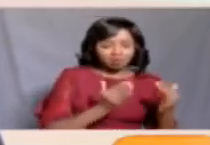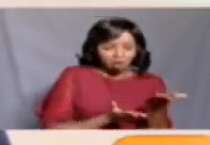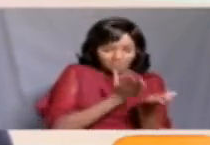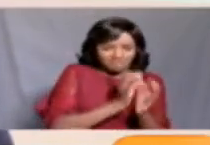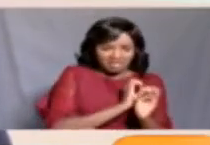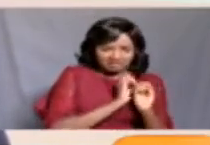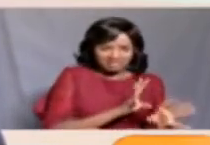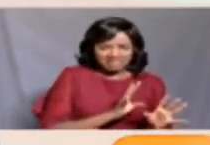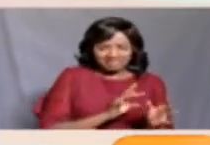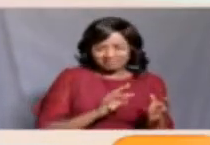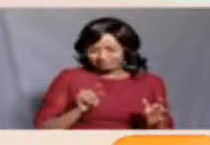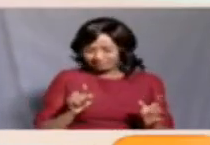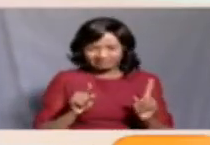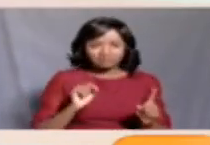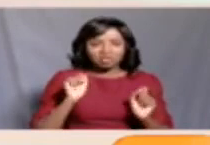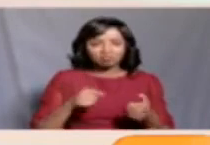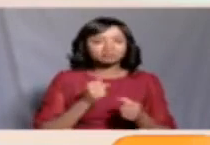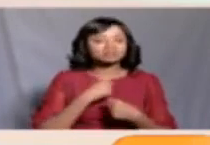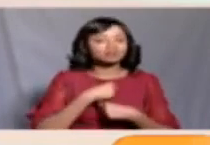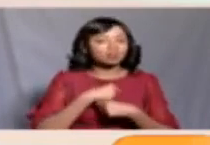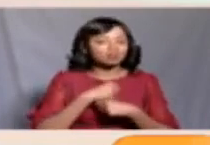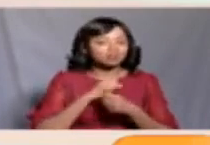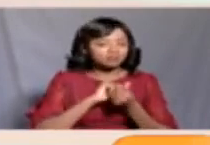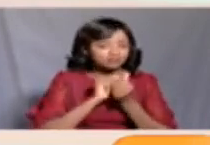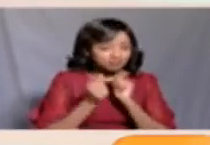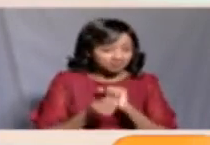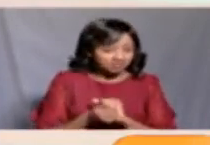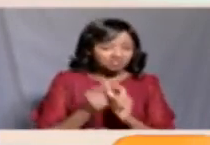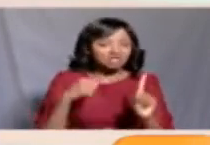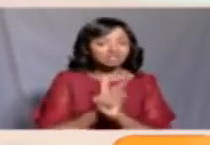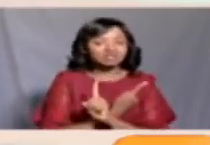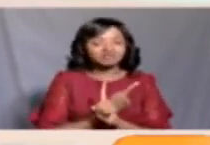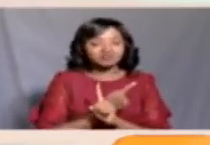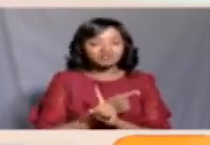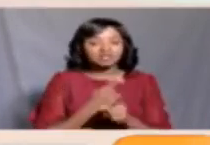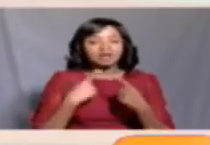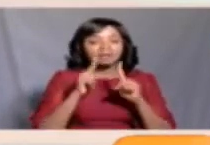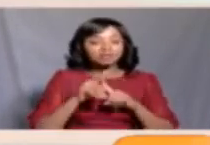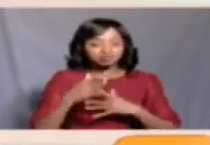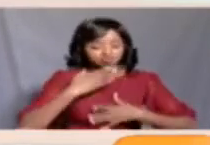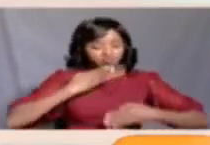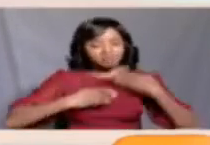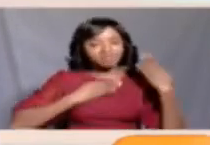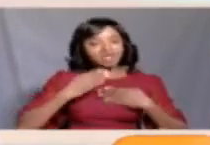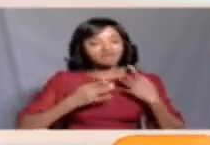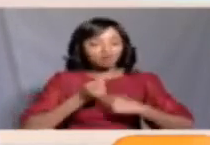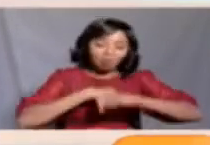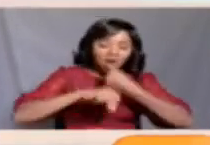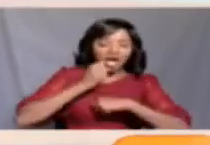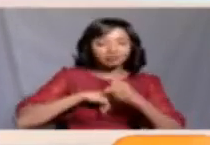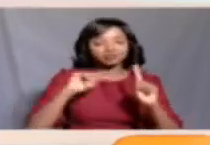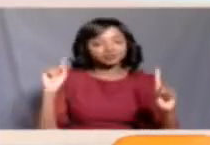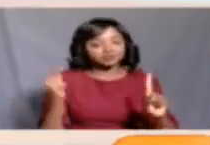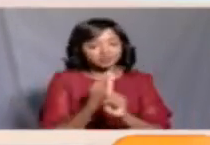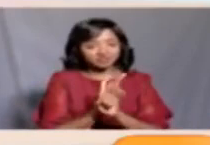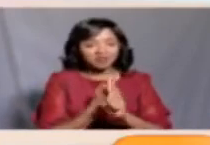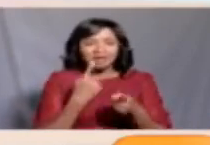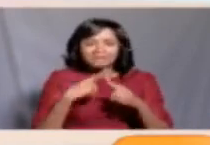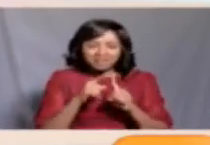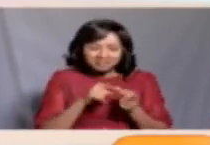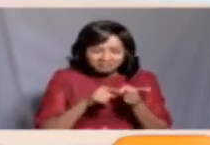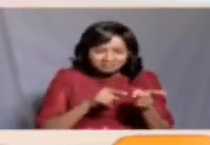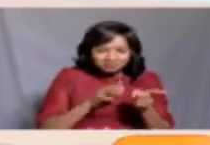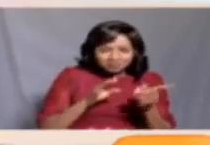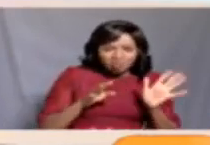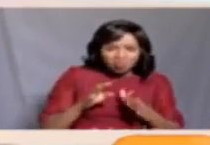manifests will be different. Number two, behaviorally, there'll be a big difference. So one of the ones I like to illustrate that's easy is how men and women react to